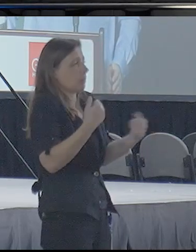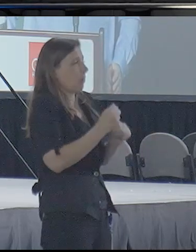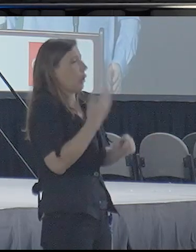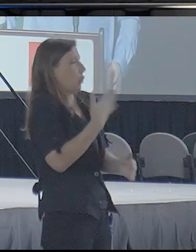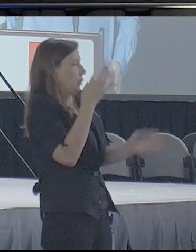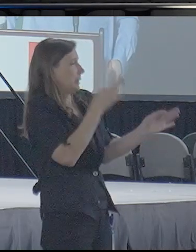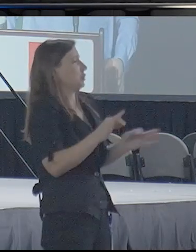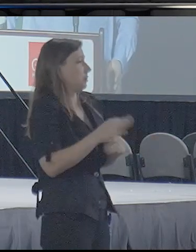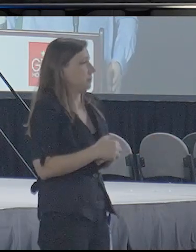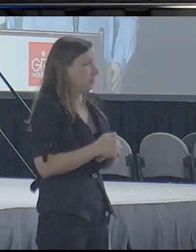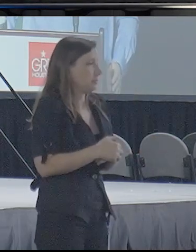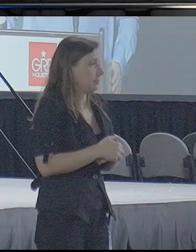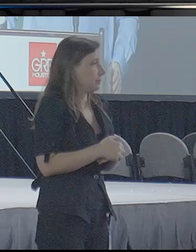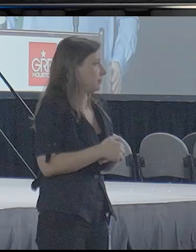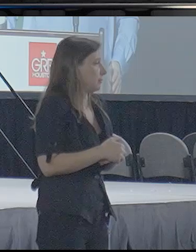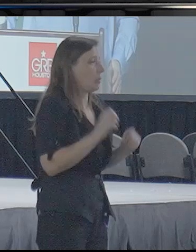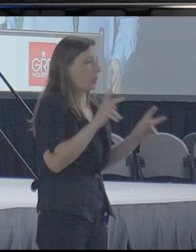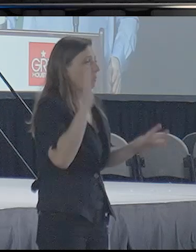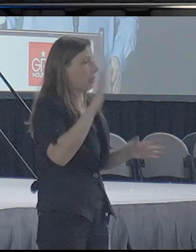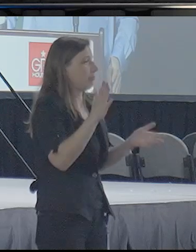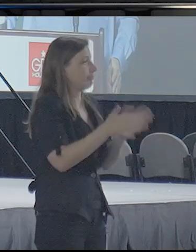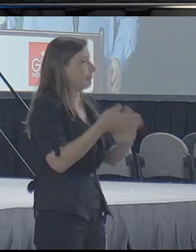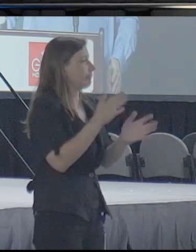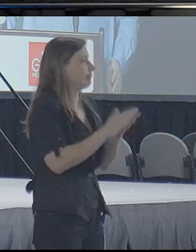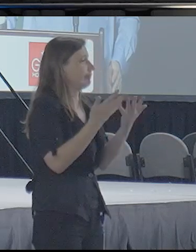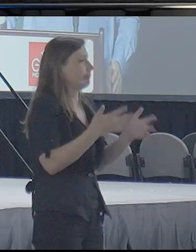So with that, again, I'll wrap up, and I'm glad